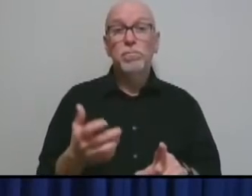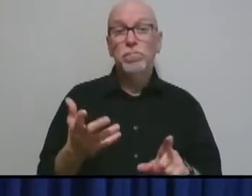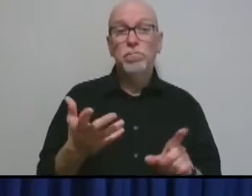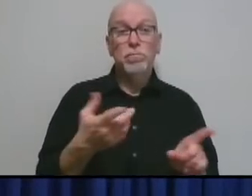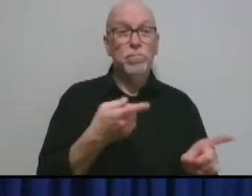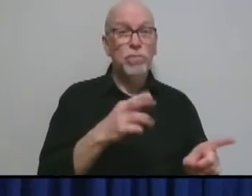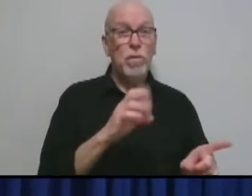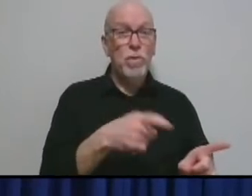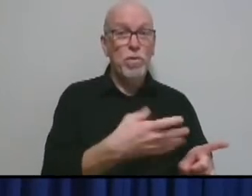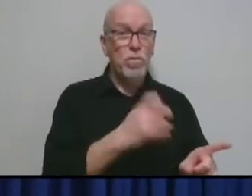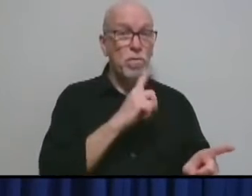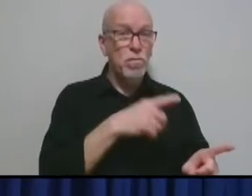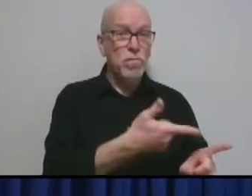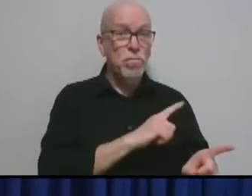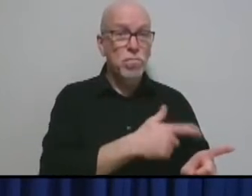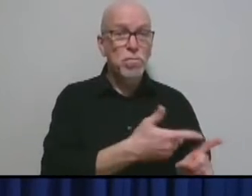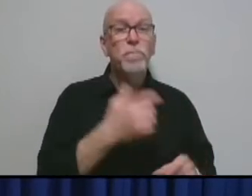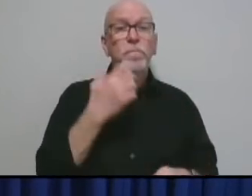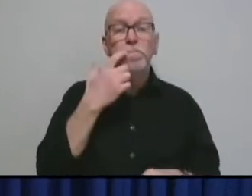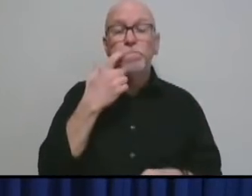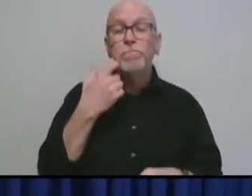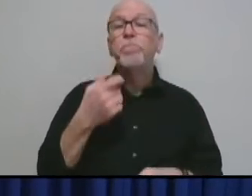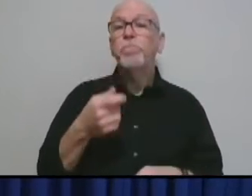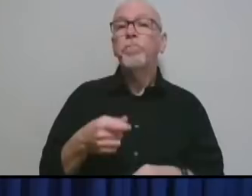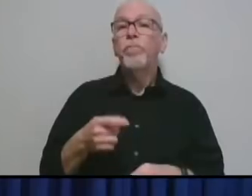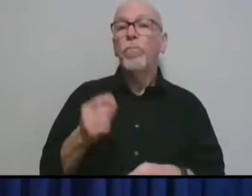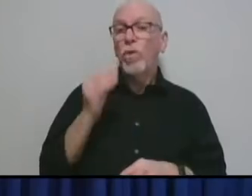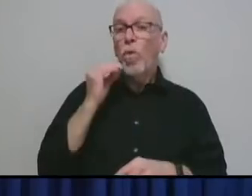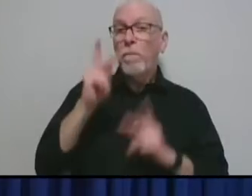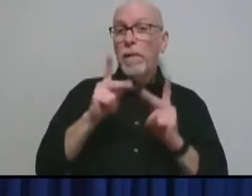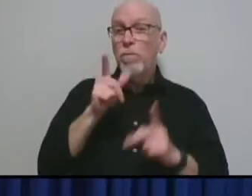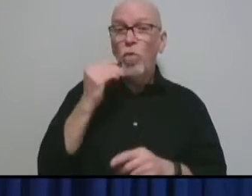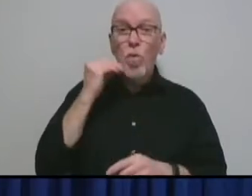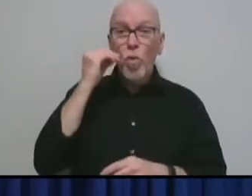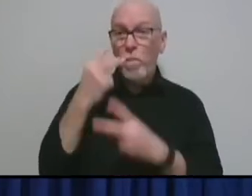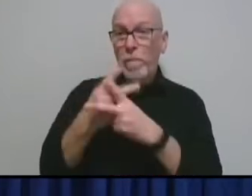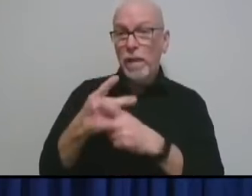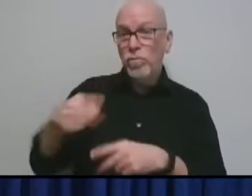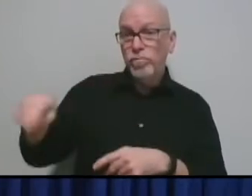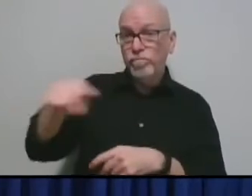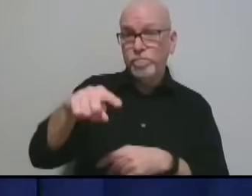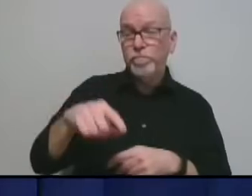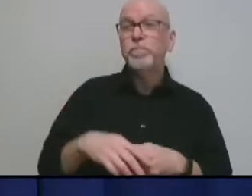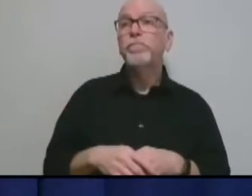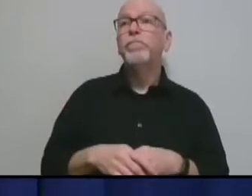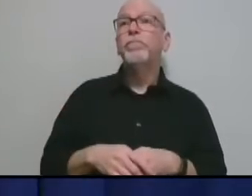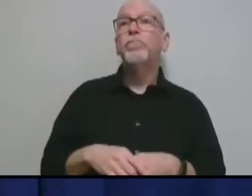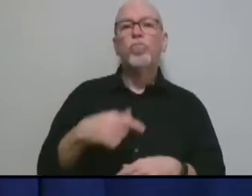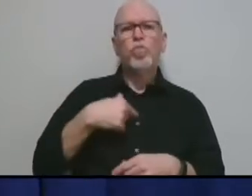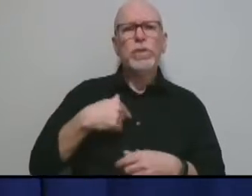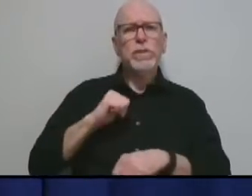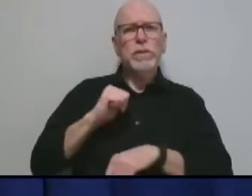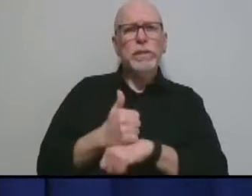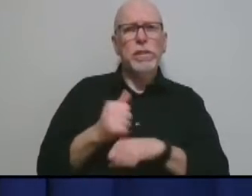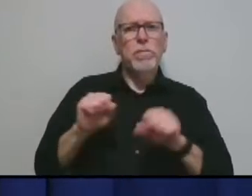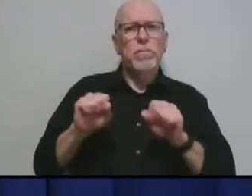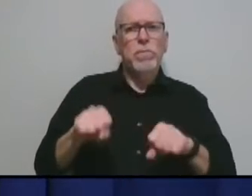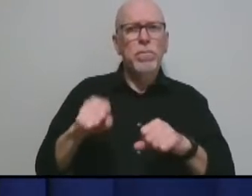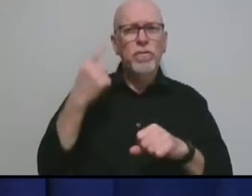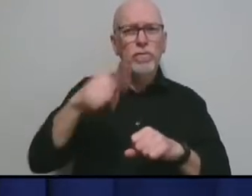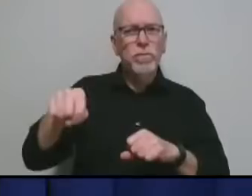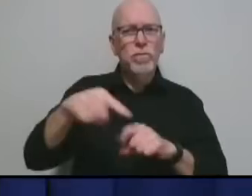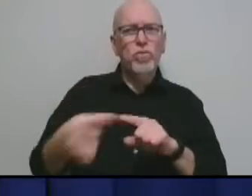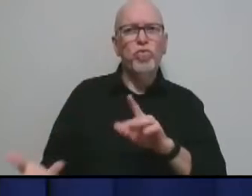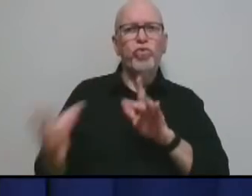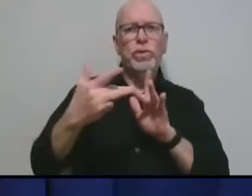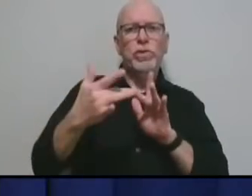Sure. The homebound individuals, as you probably know, we have set up the ability for those individuals to reach out